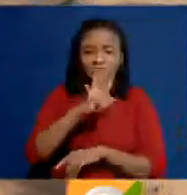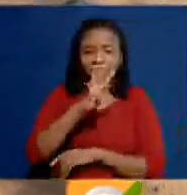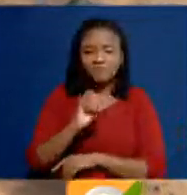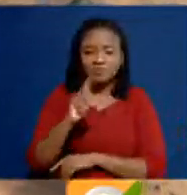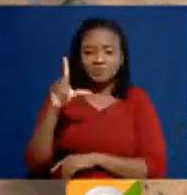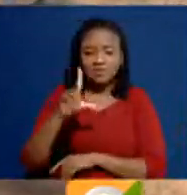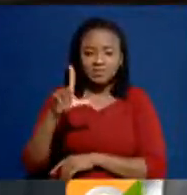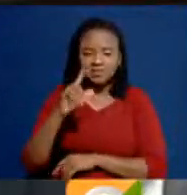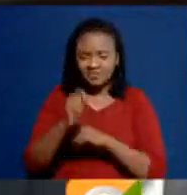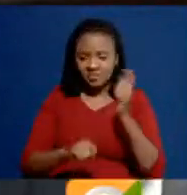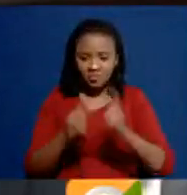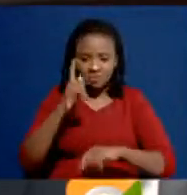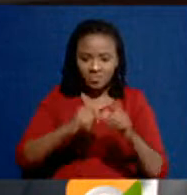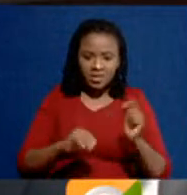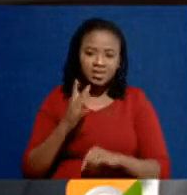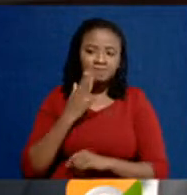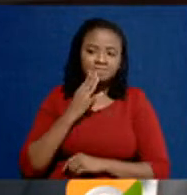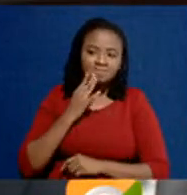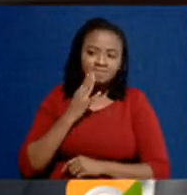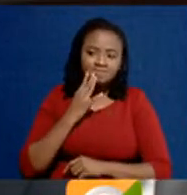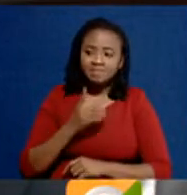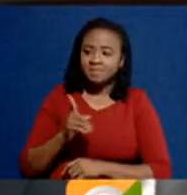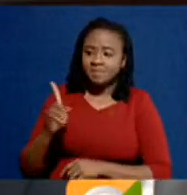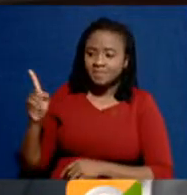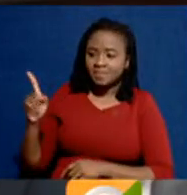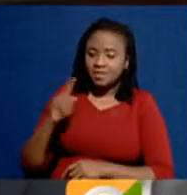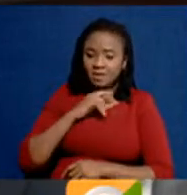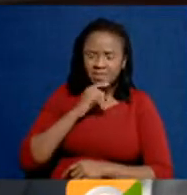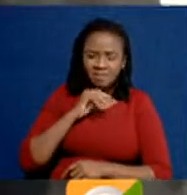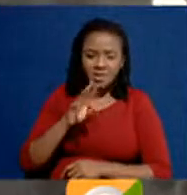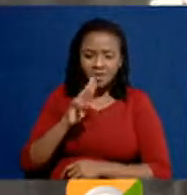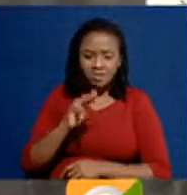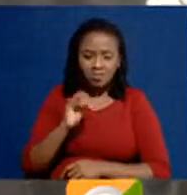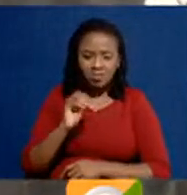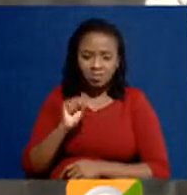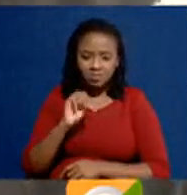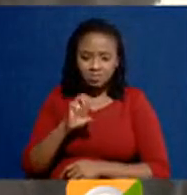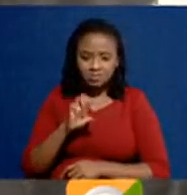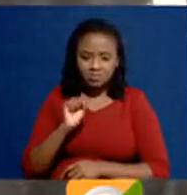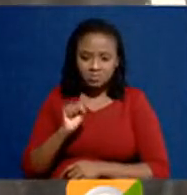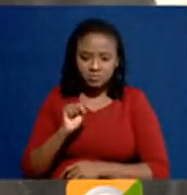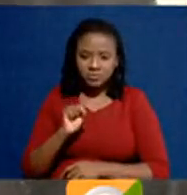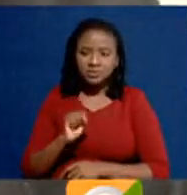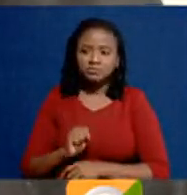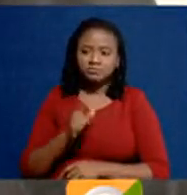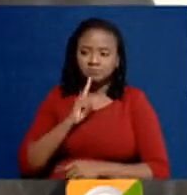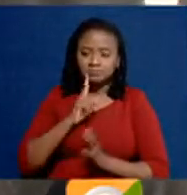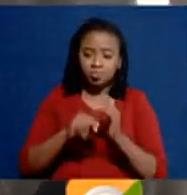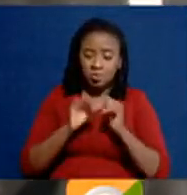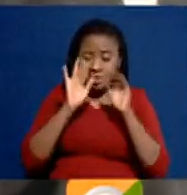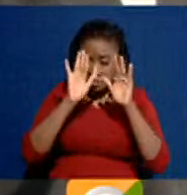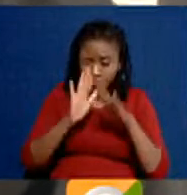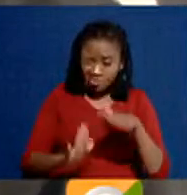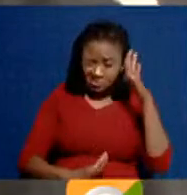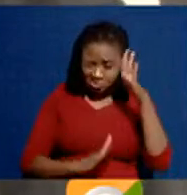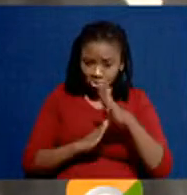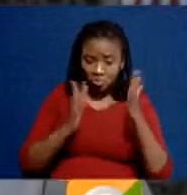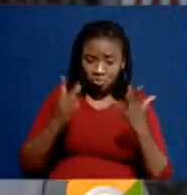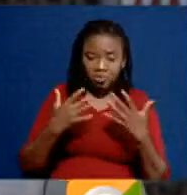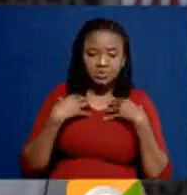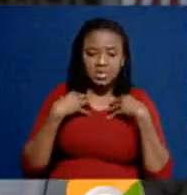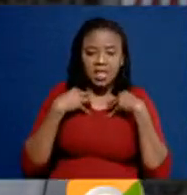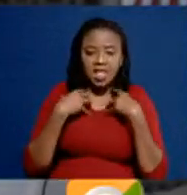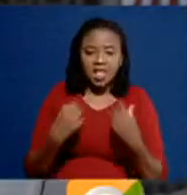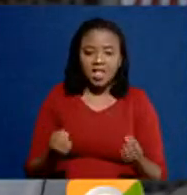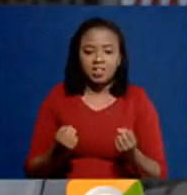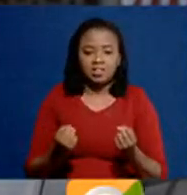milk daily. Moses Muturi, a breeder, says the secret lies in boosting a cow's immunity. Most of the dairy